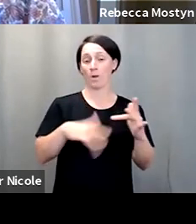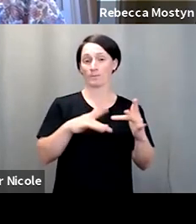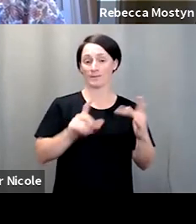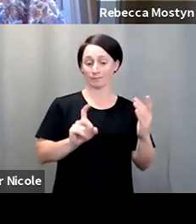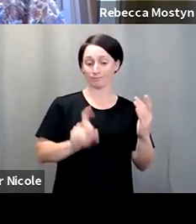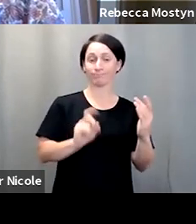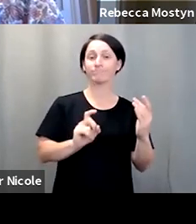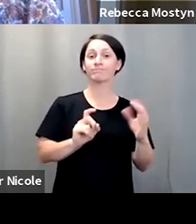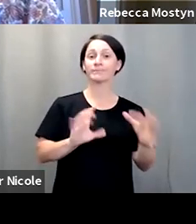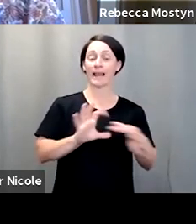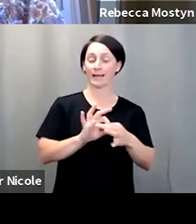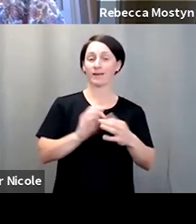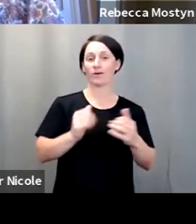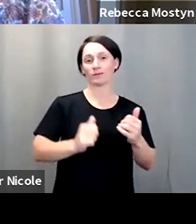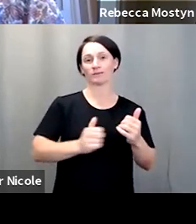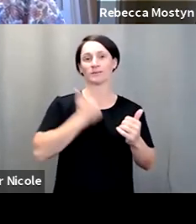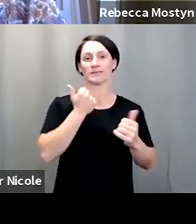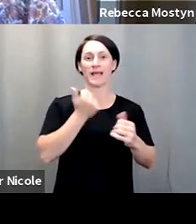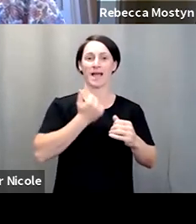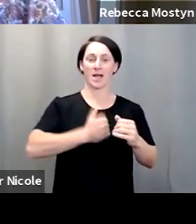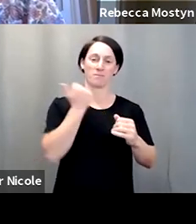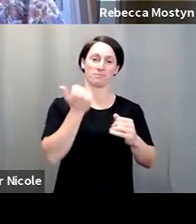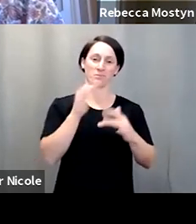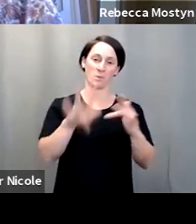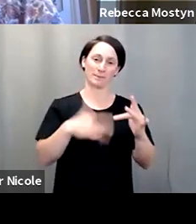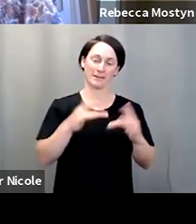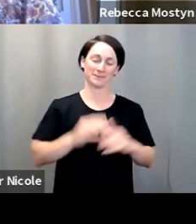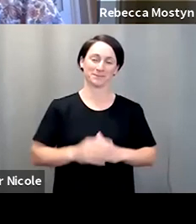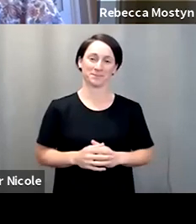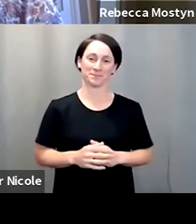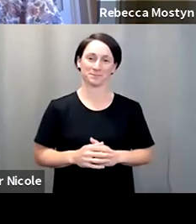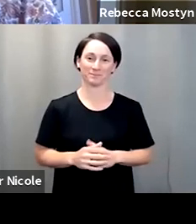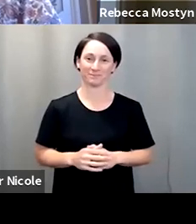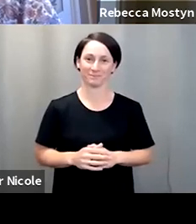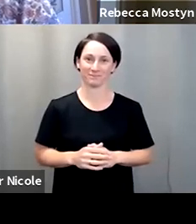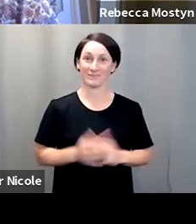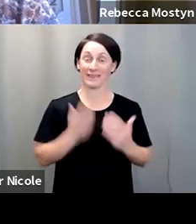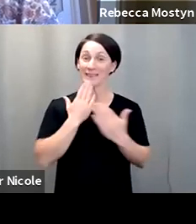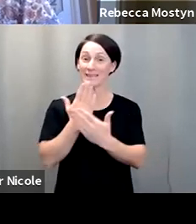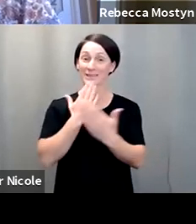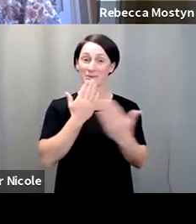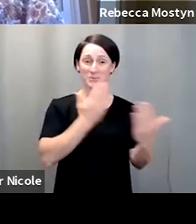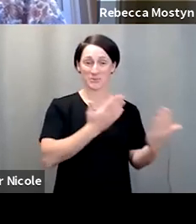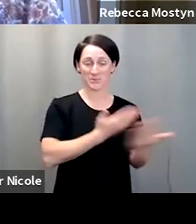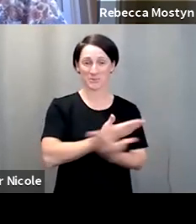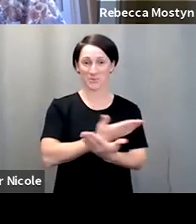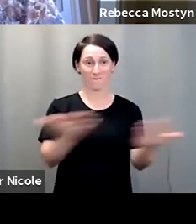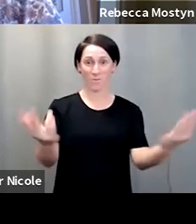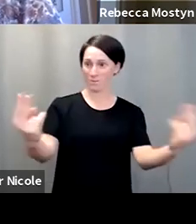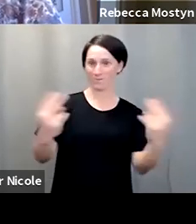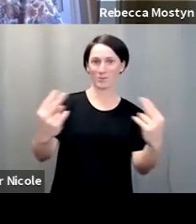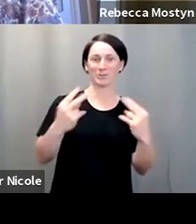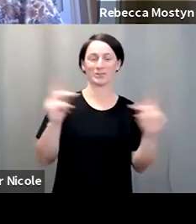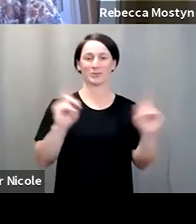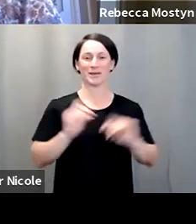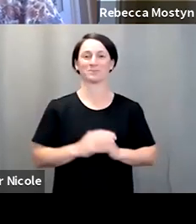from both the Australia Council and Patternmakers website. So Thank you so much, everyone, for joining us. And if